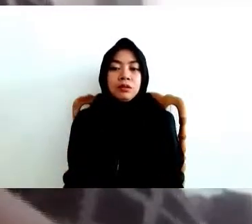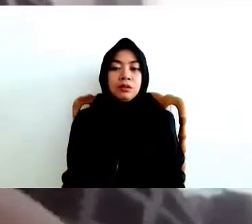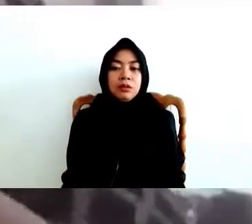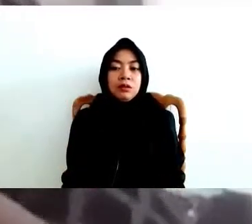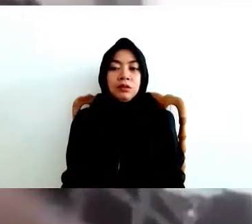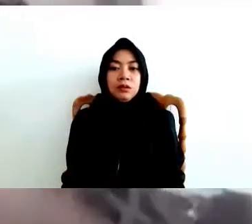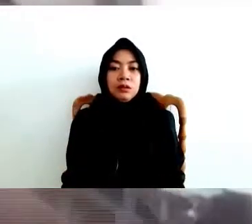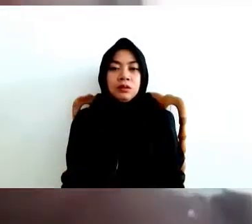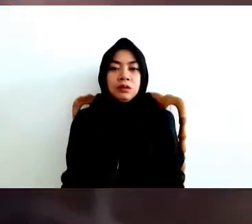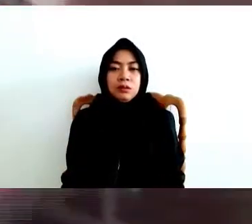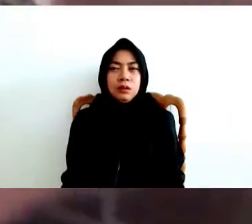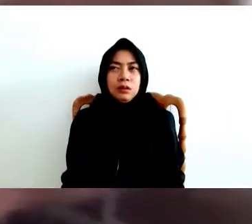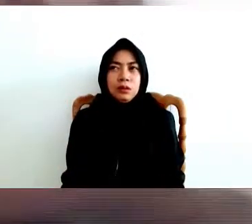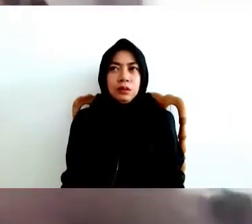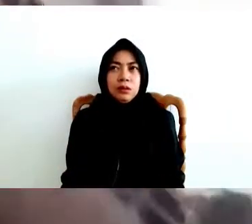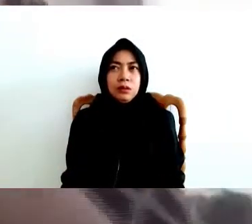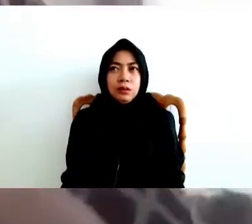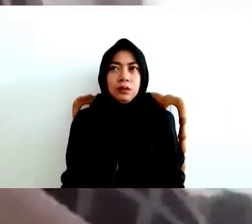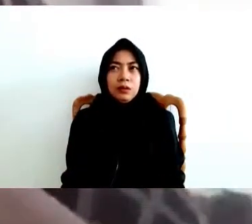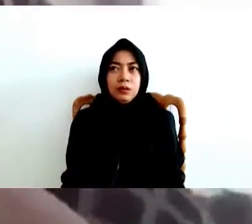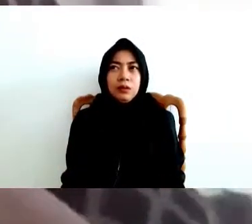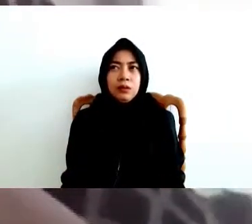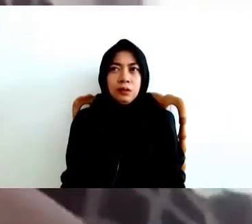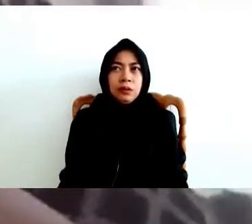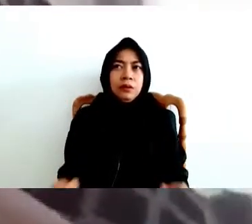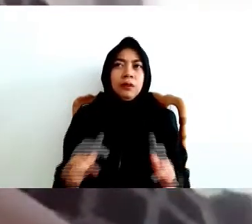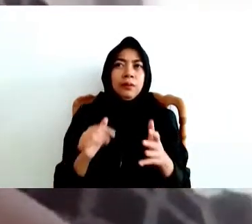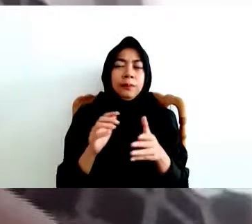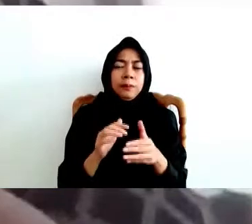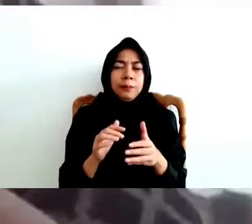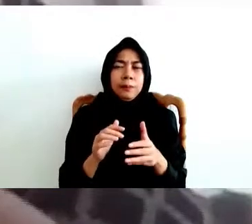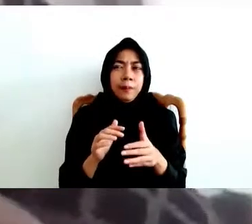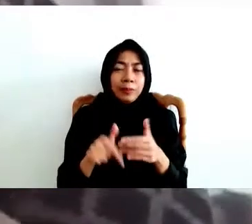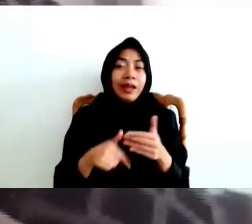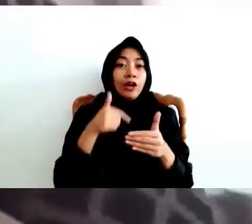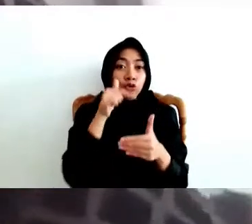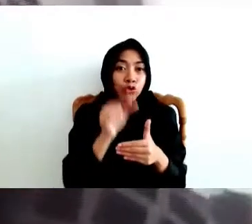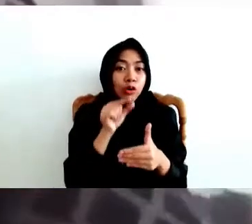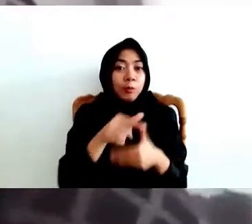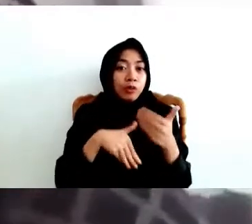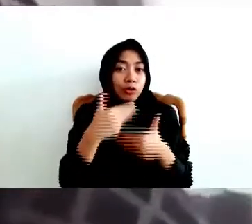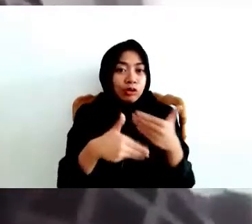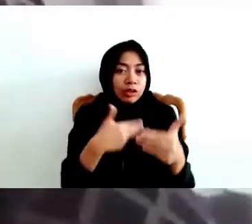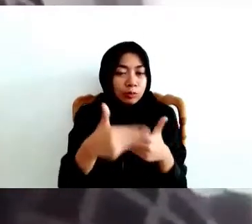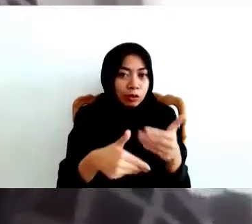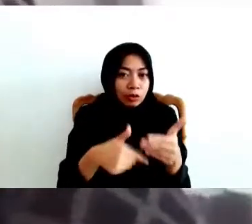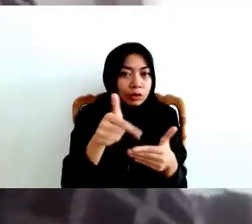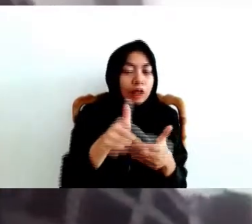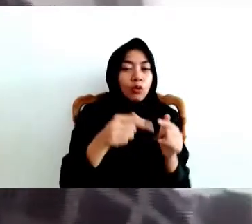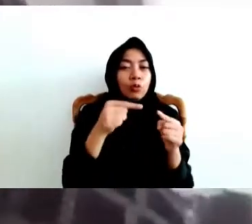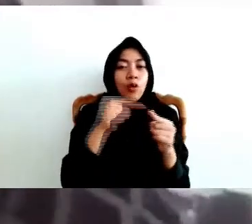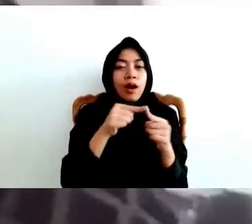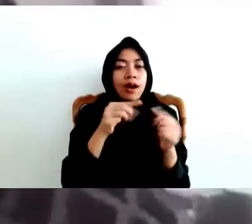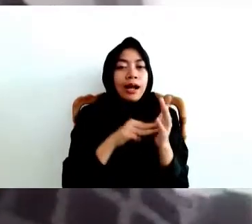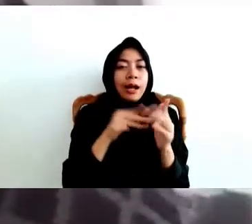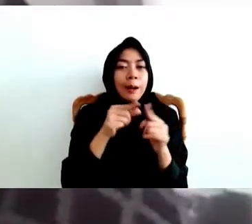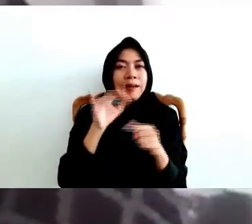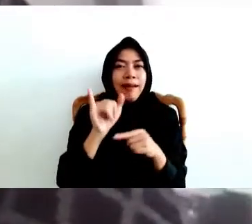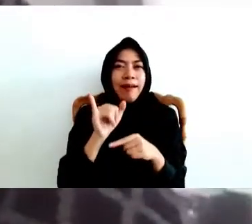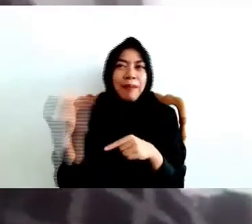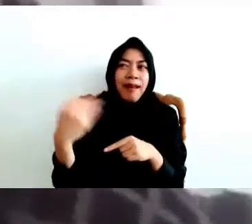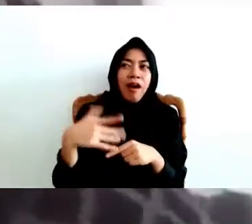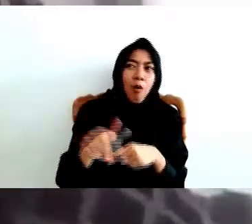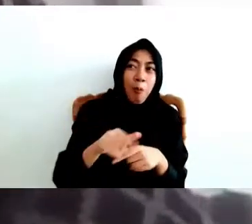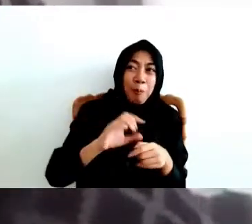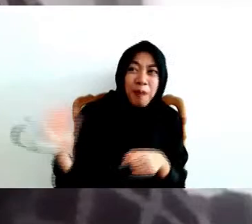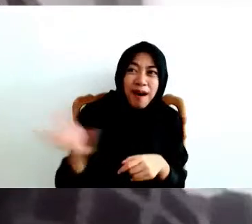has consensus among the wider group who's involved in the process. Now, in terms of MPI is expensive,